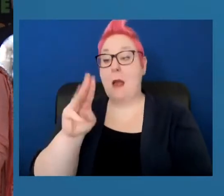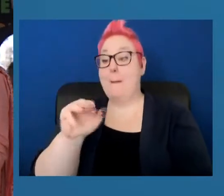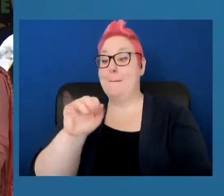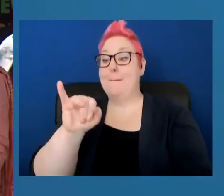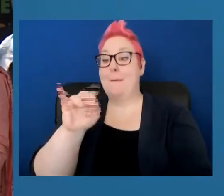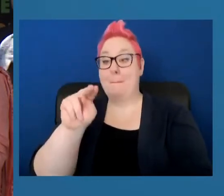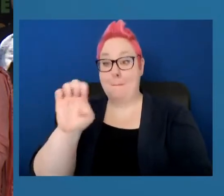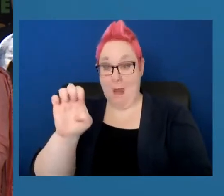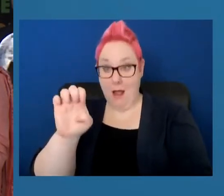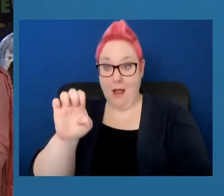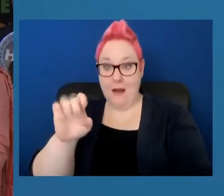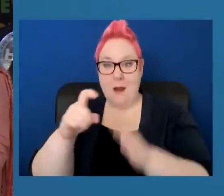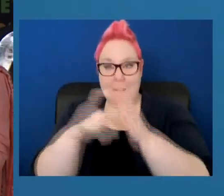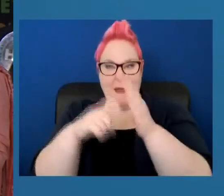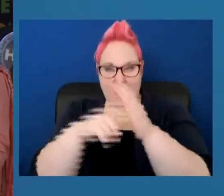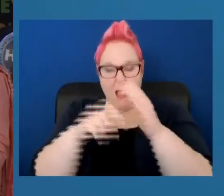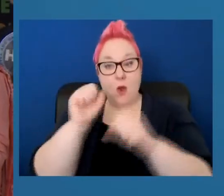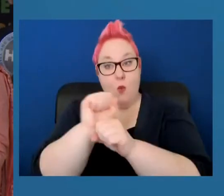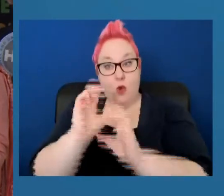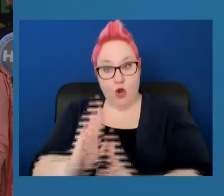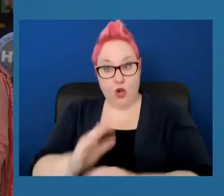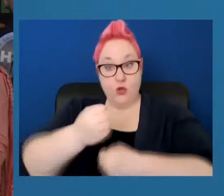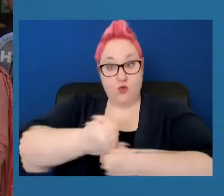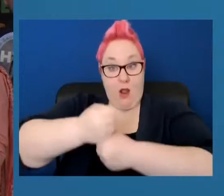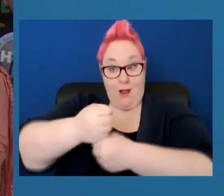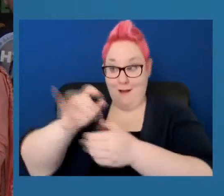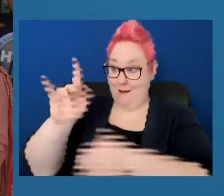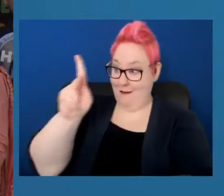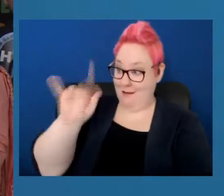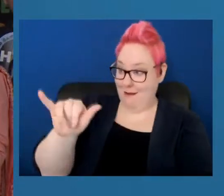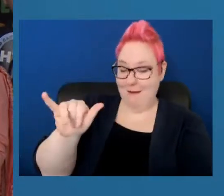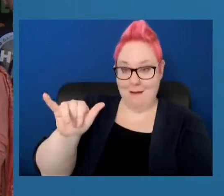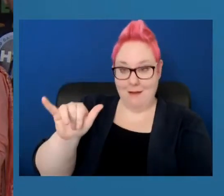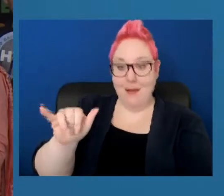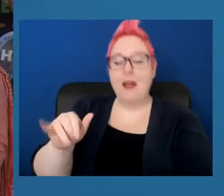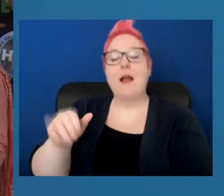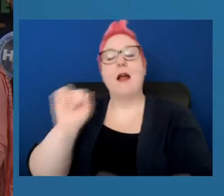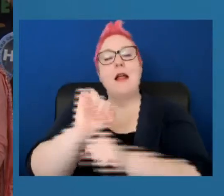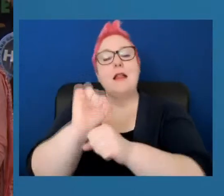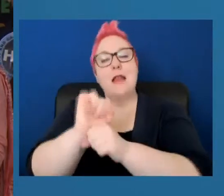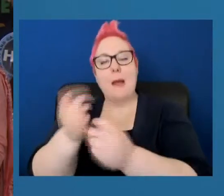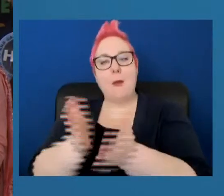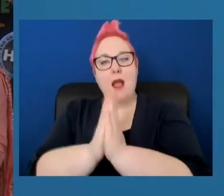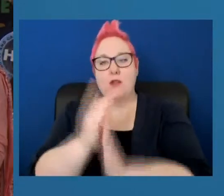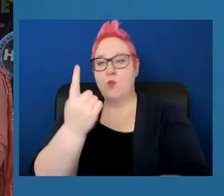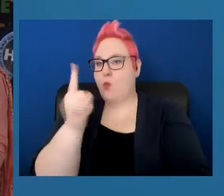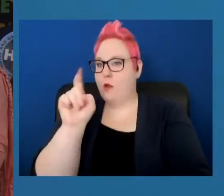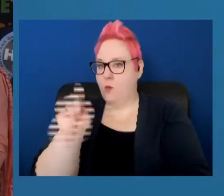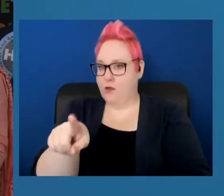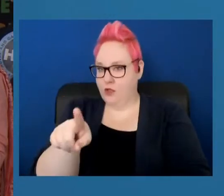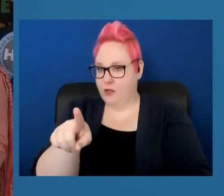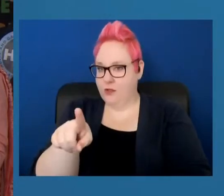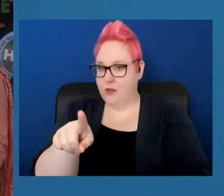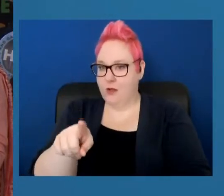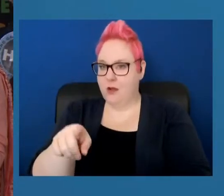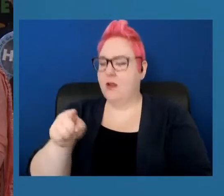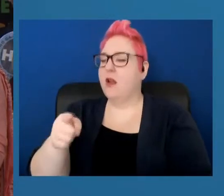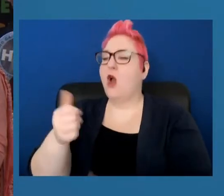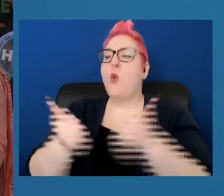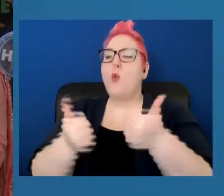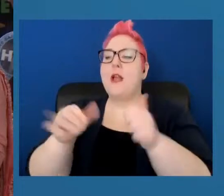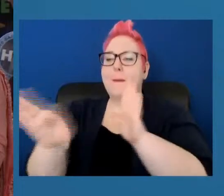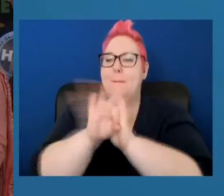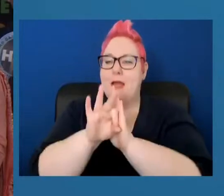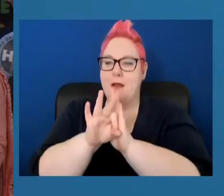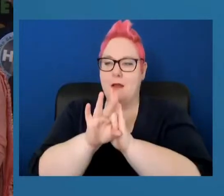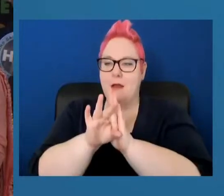County, Kentucky, labor began asking one simple question. That question is, what side are you on? Right?